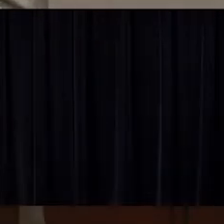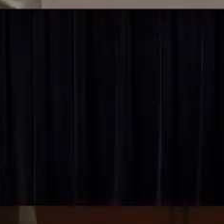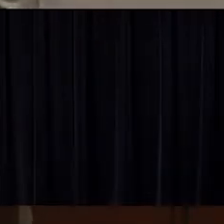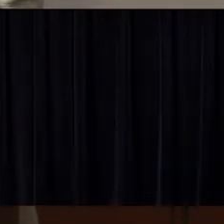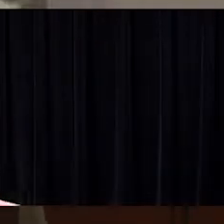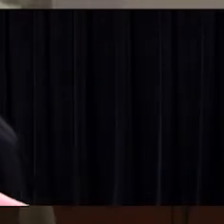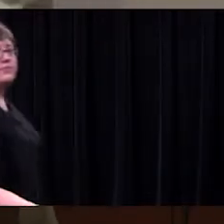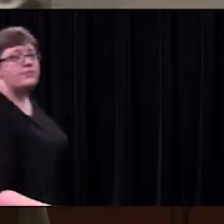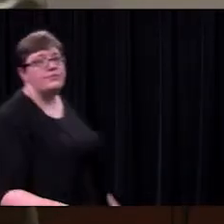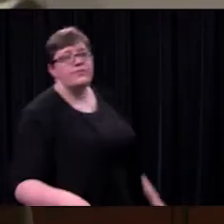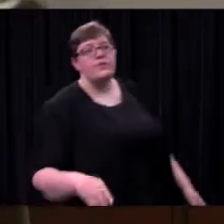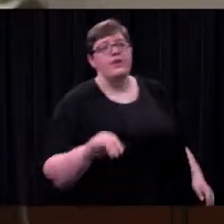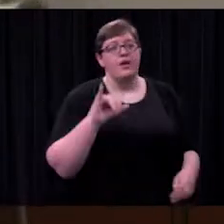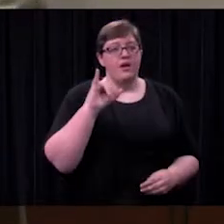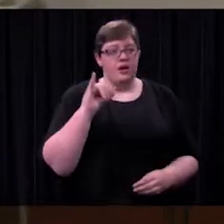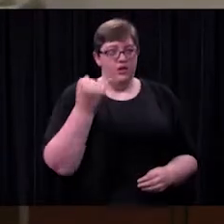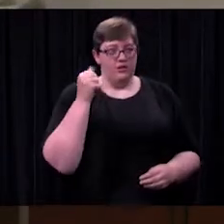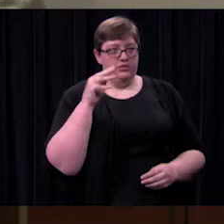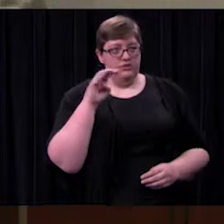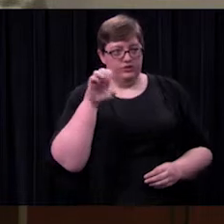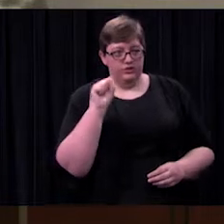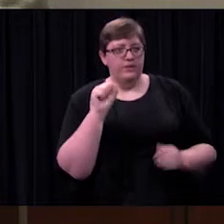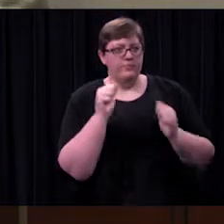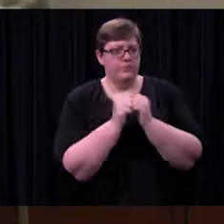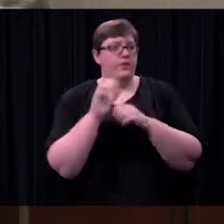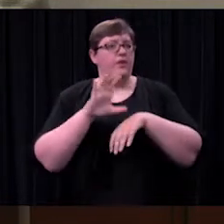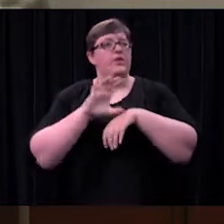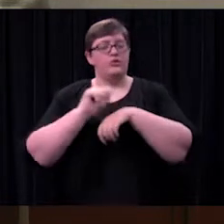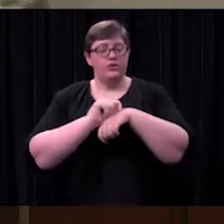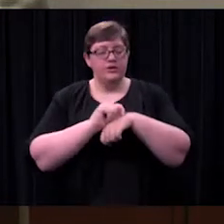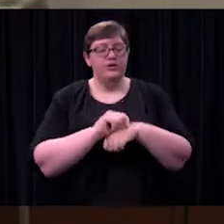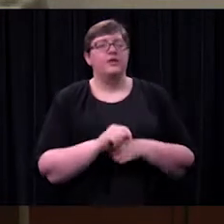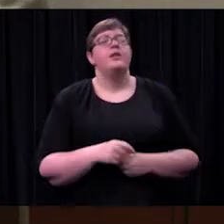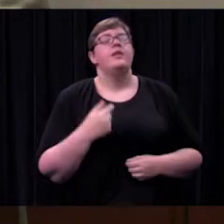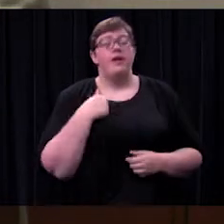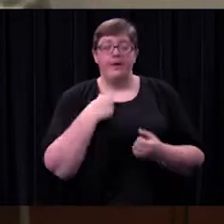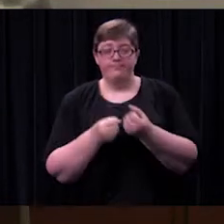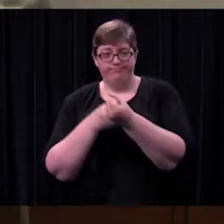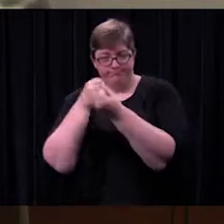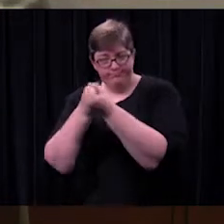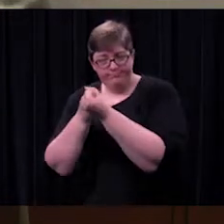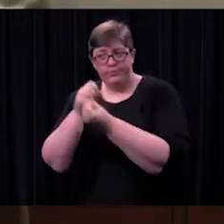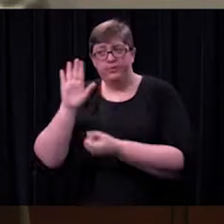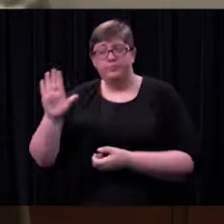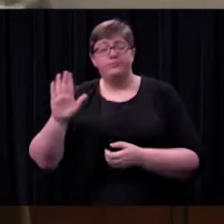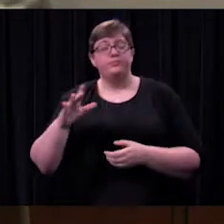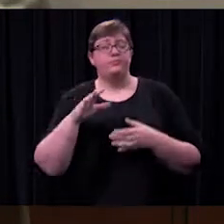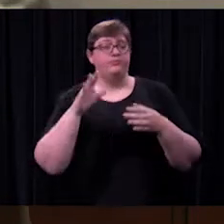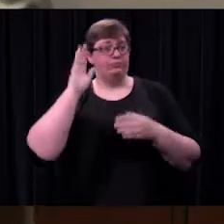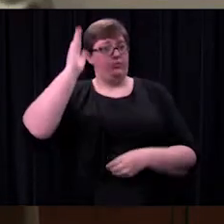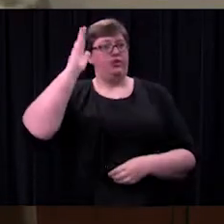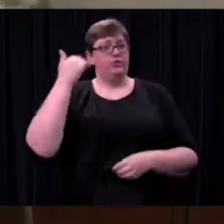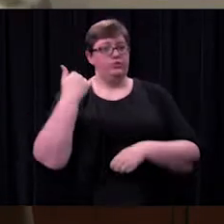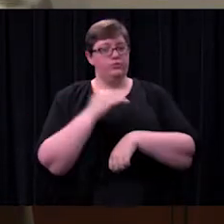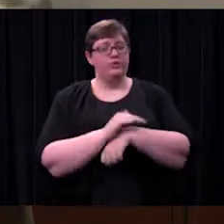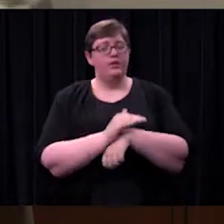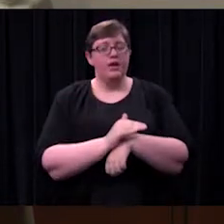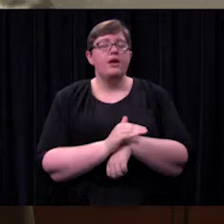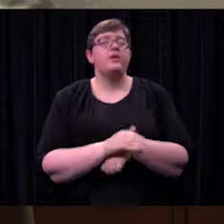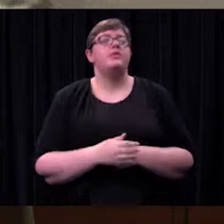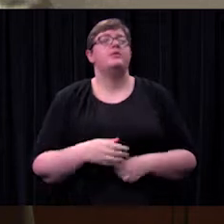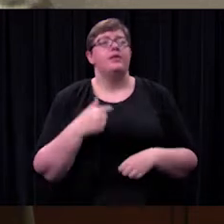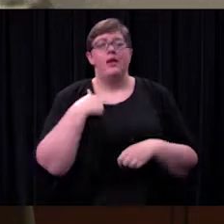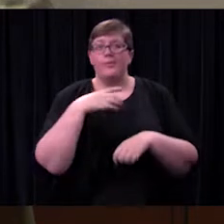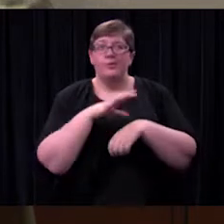Consulting. I support what Ed has presented tonight. As a consultant that represents numerous districts